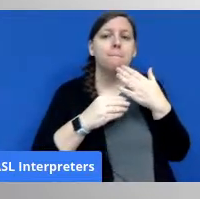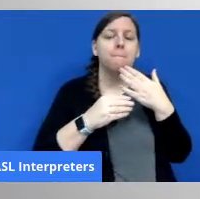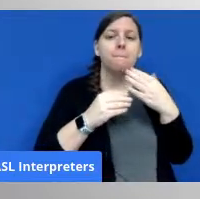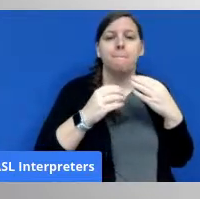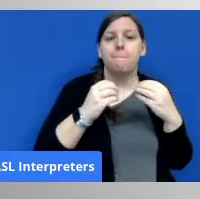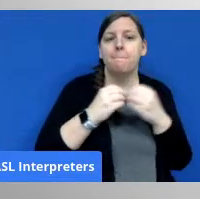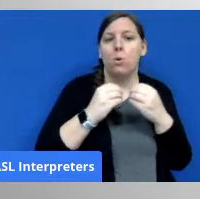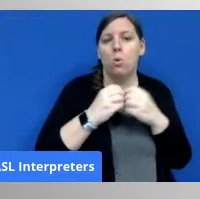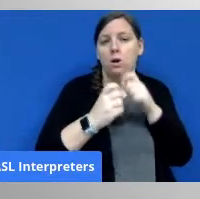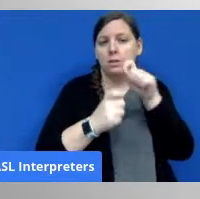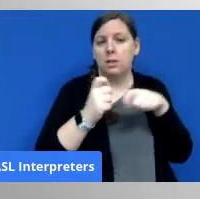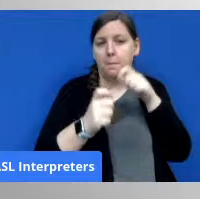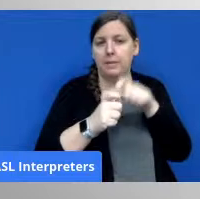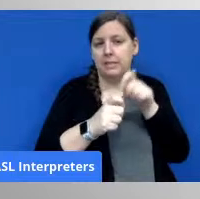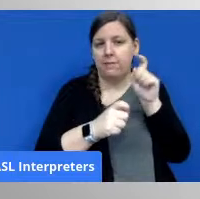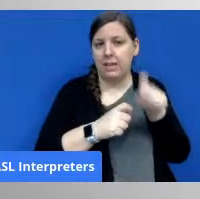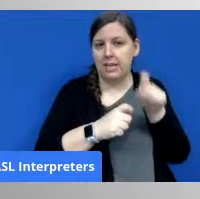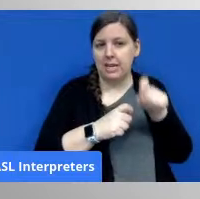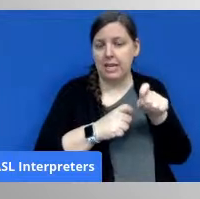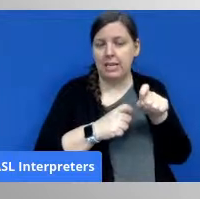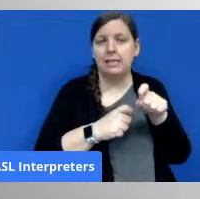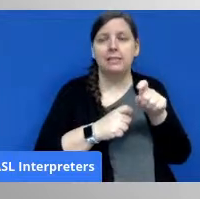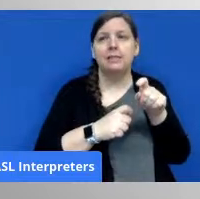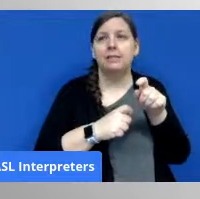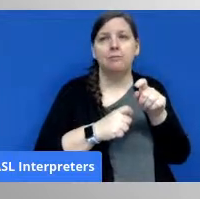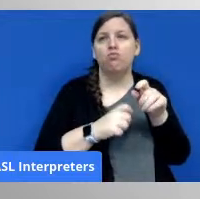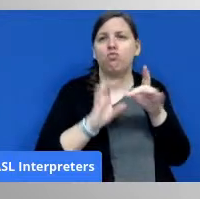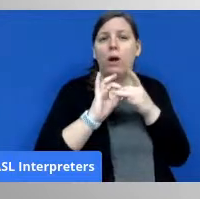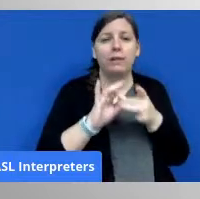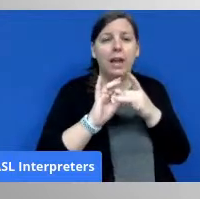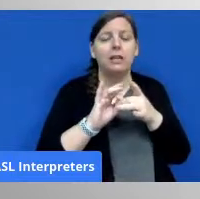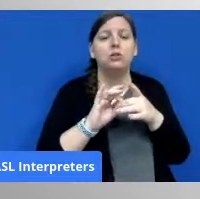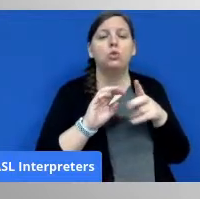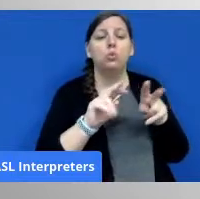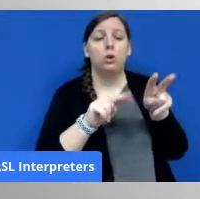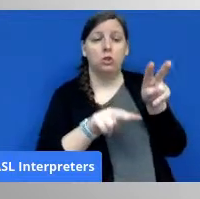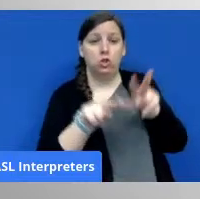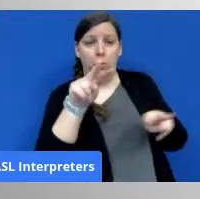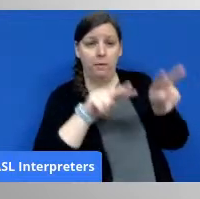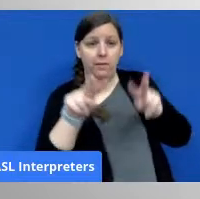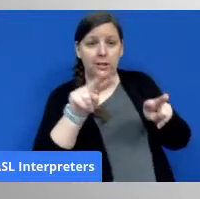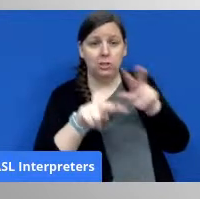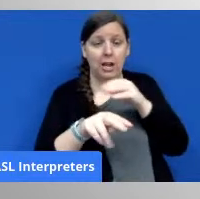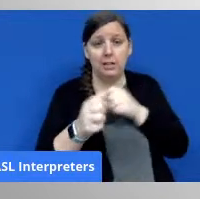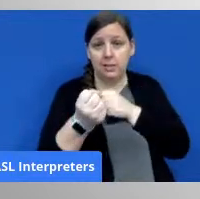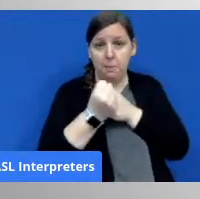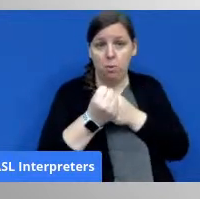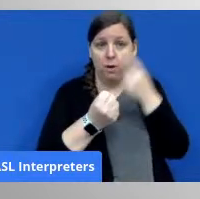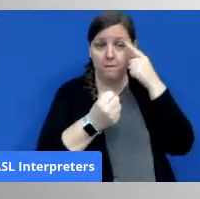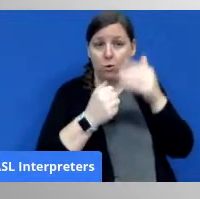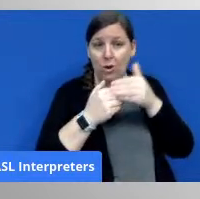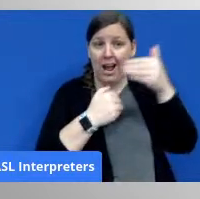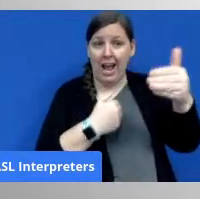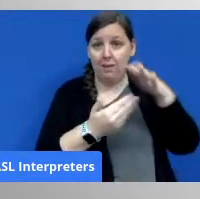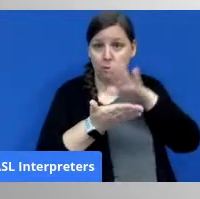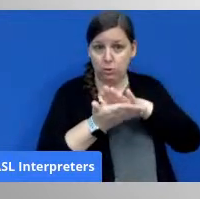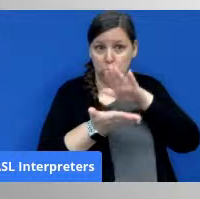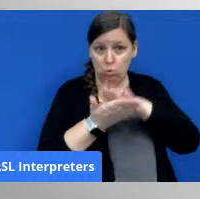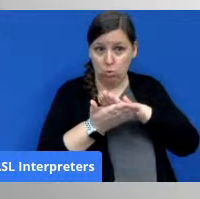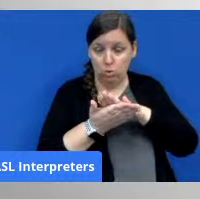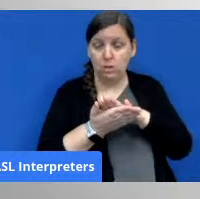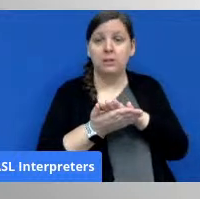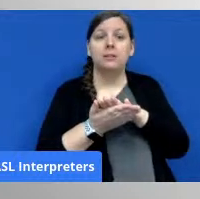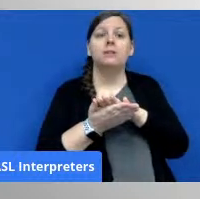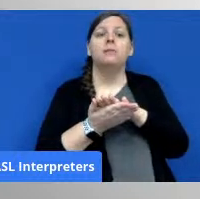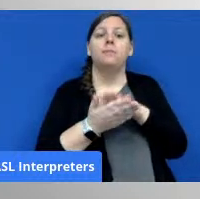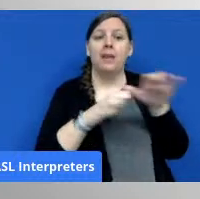specific needs in terms of supervision and support for after school. And it was very challenging